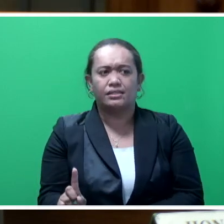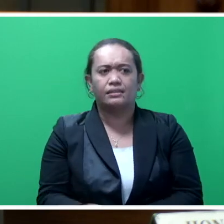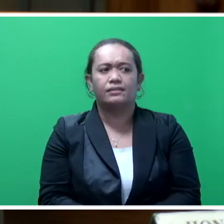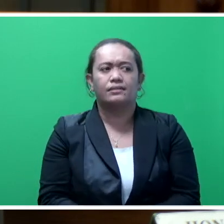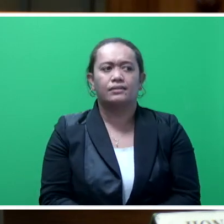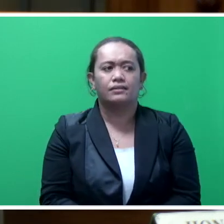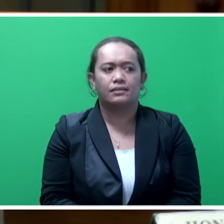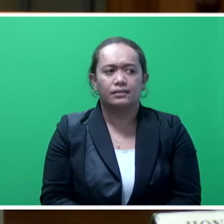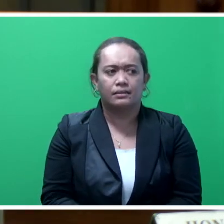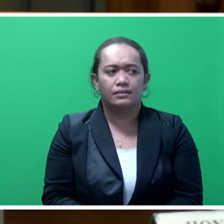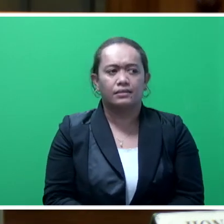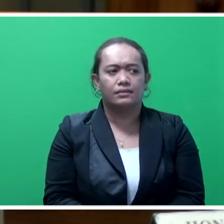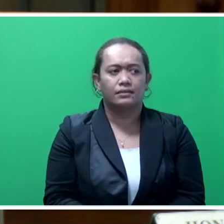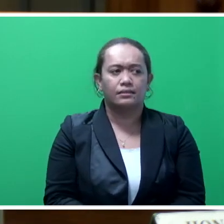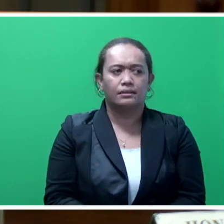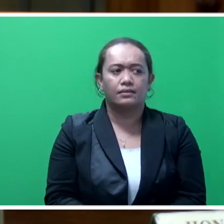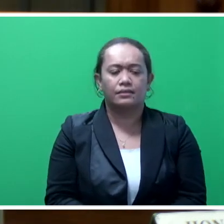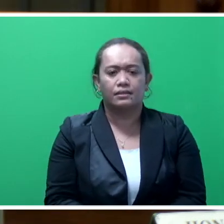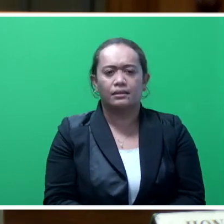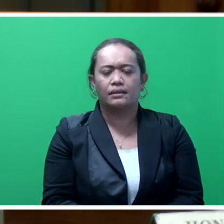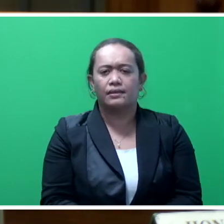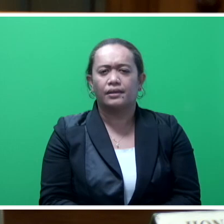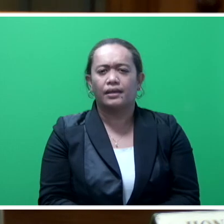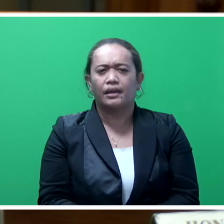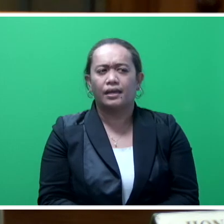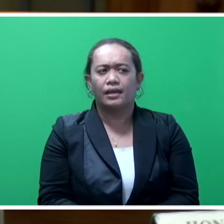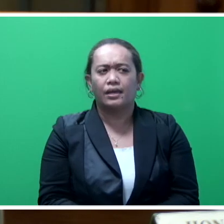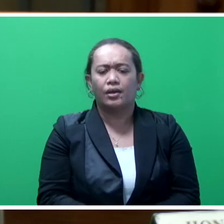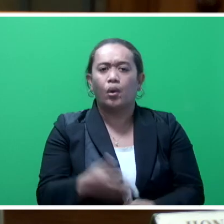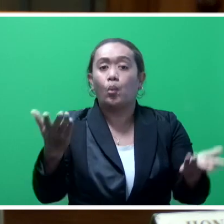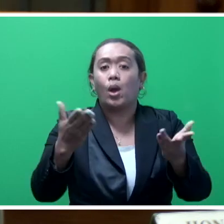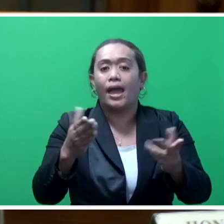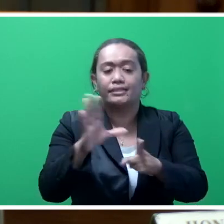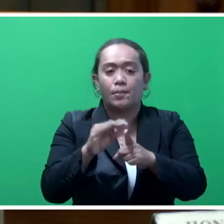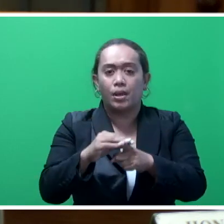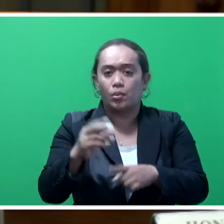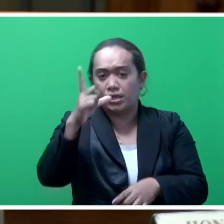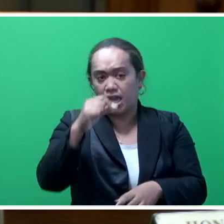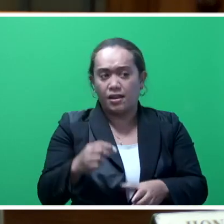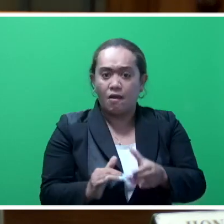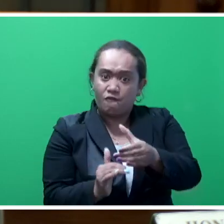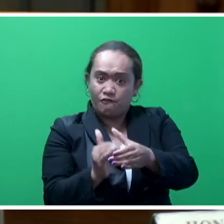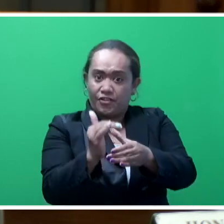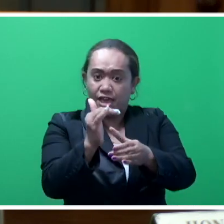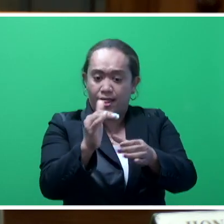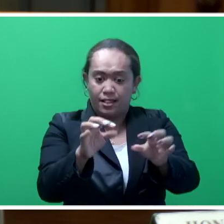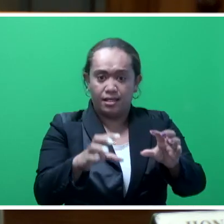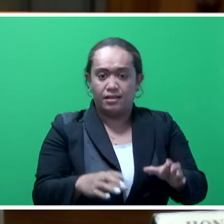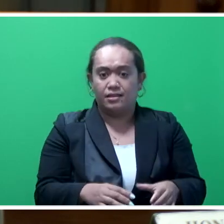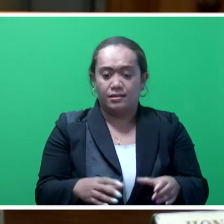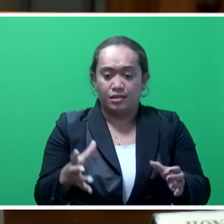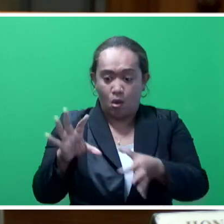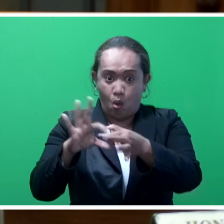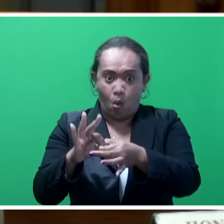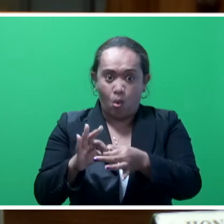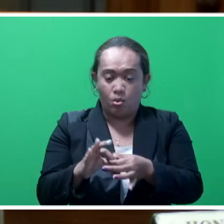come with their gallon. They can fill their gallon with the bacterium medium. We will give a sticker which they put it on their gallon so